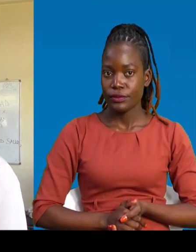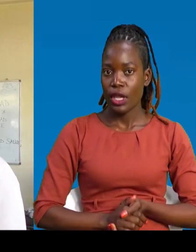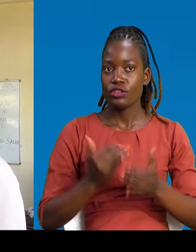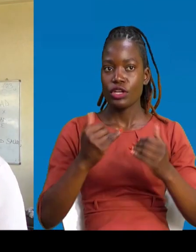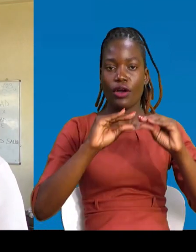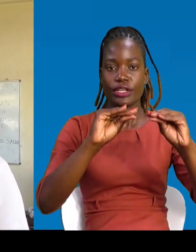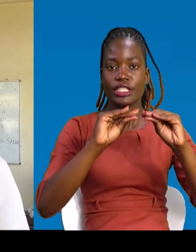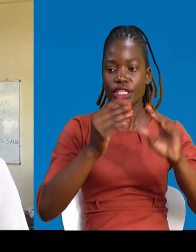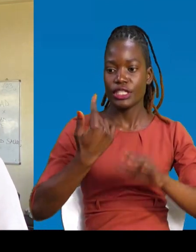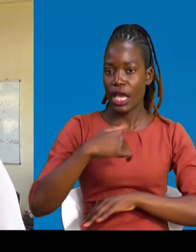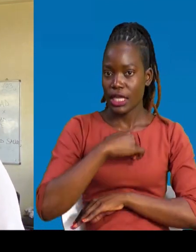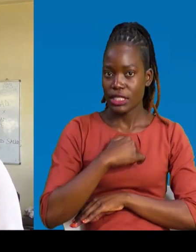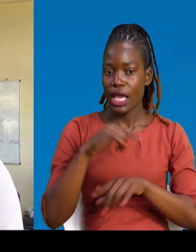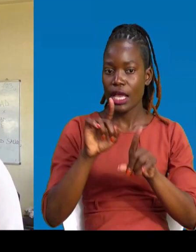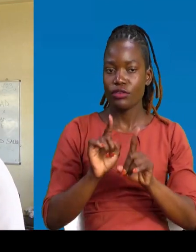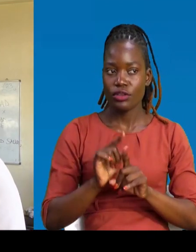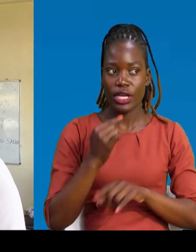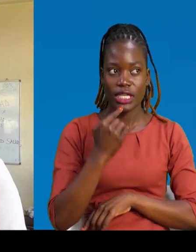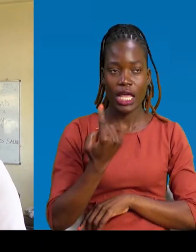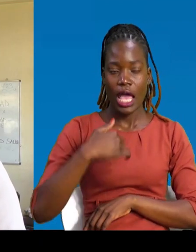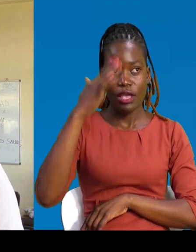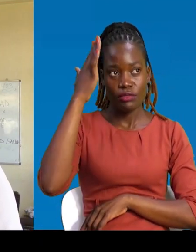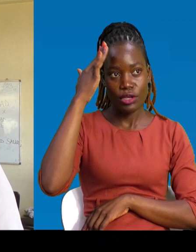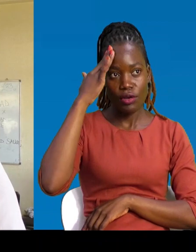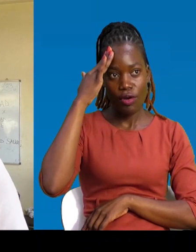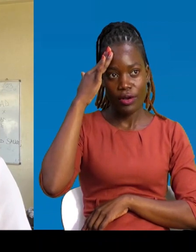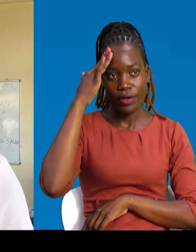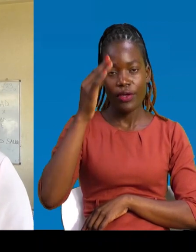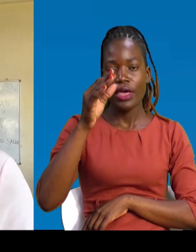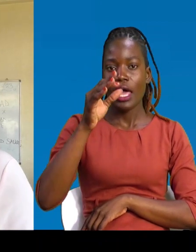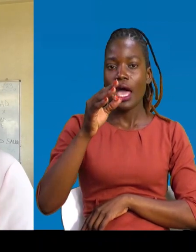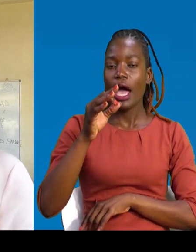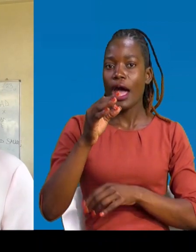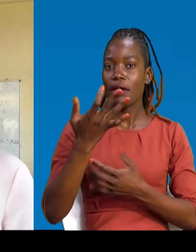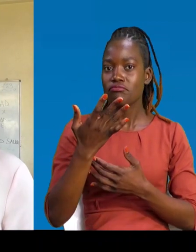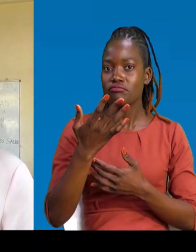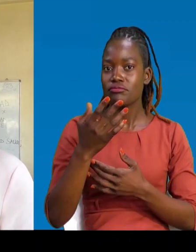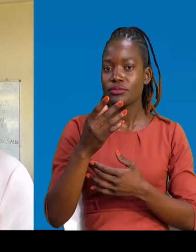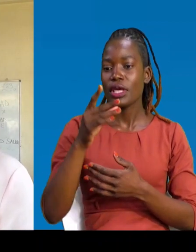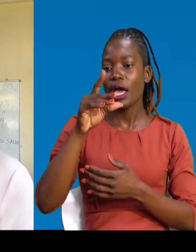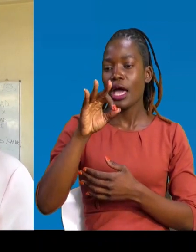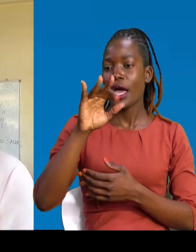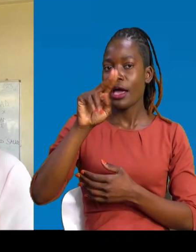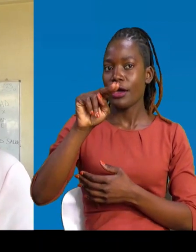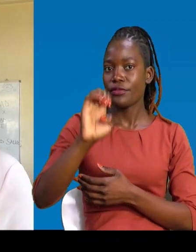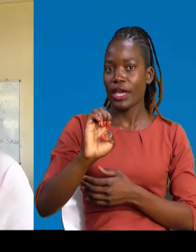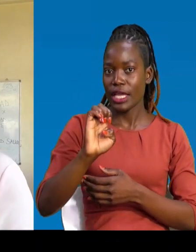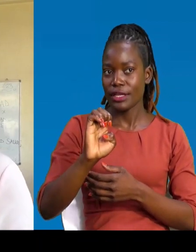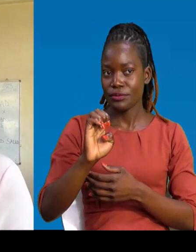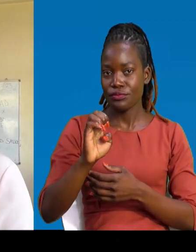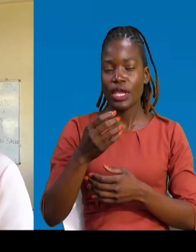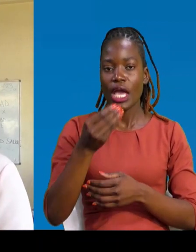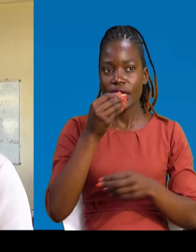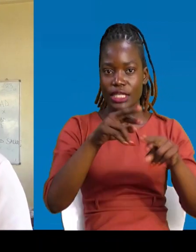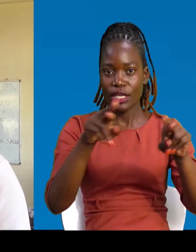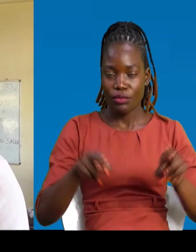Tuelimishe tuambie, najua sisi tunajua fine dining na ulikuwa umetuambia last time, ulikuwa umetuambia the do's and